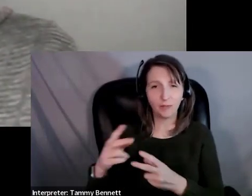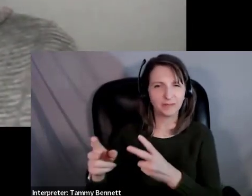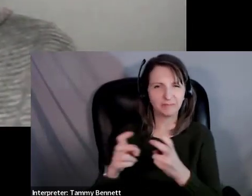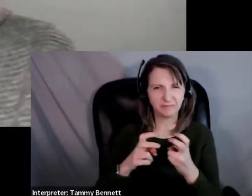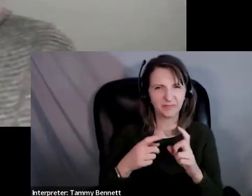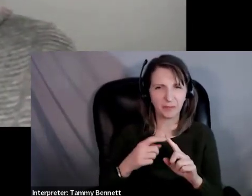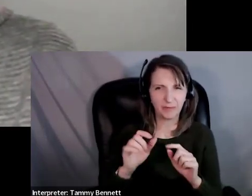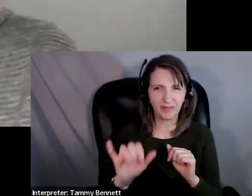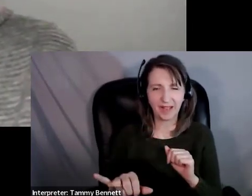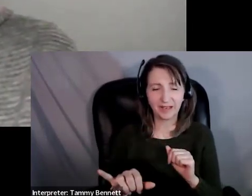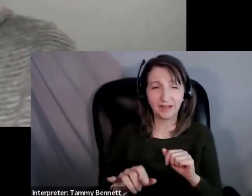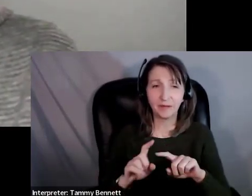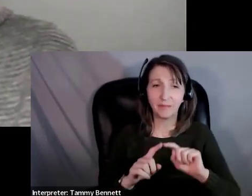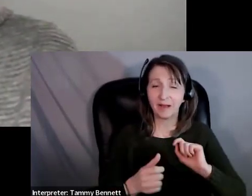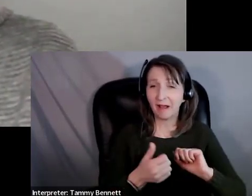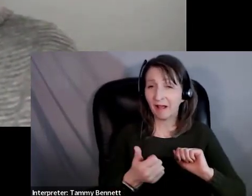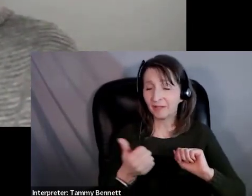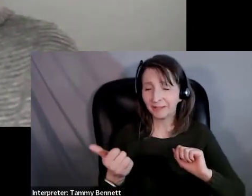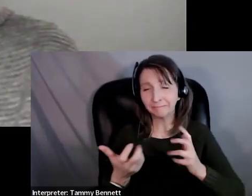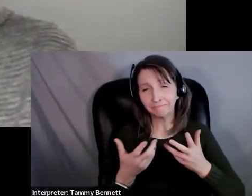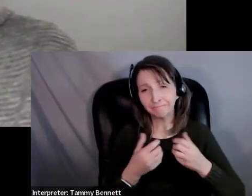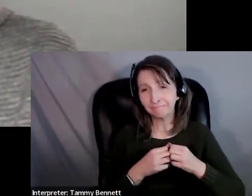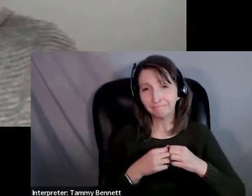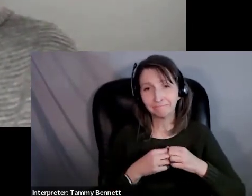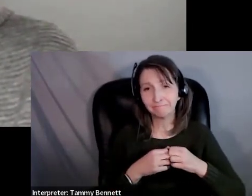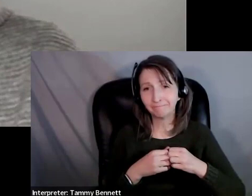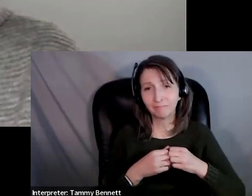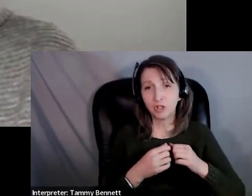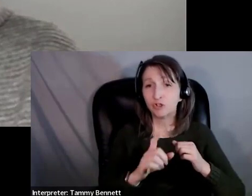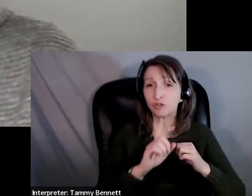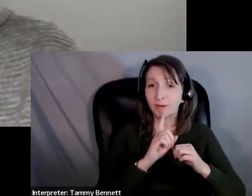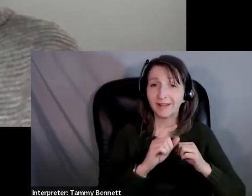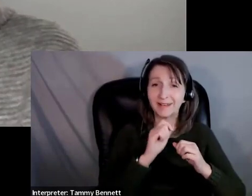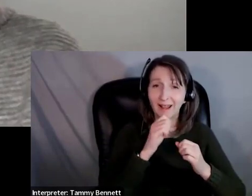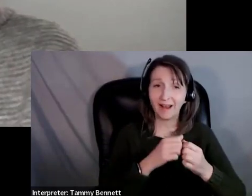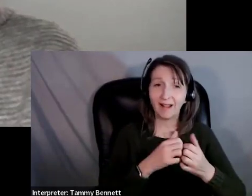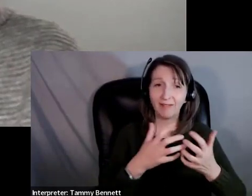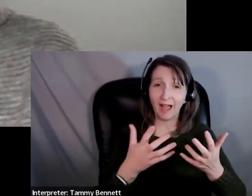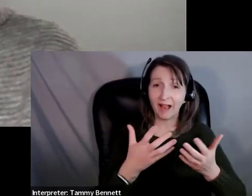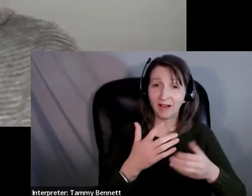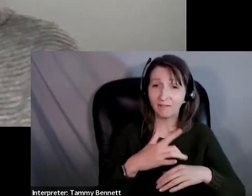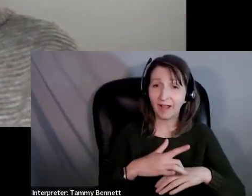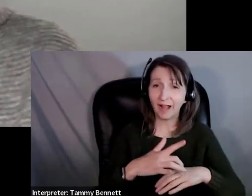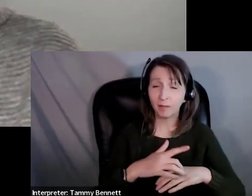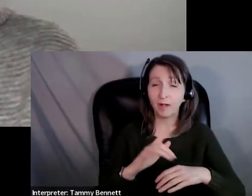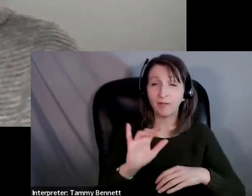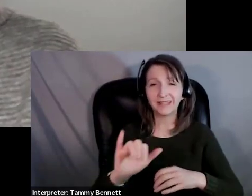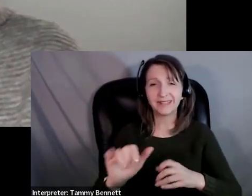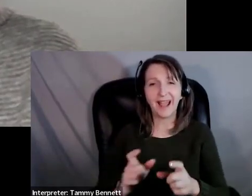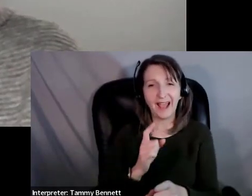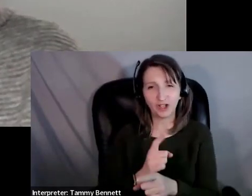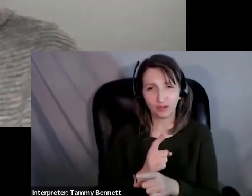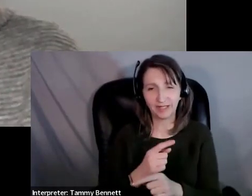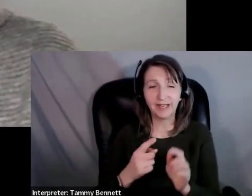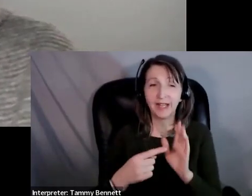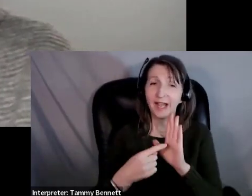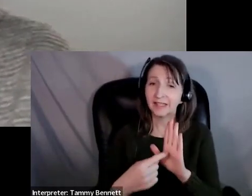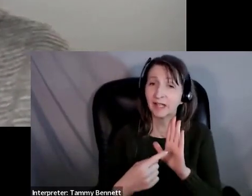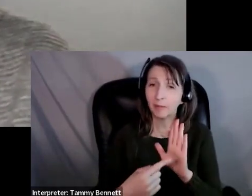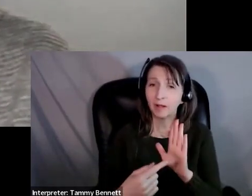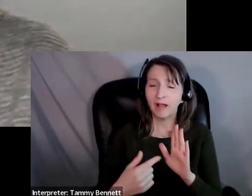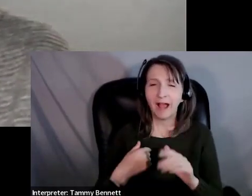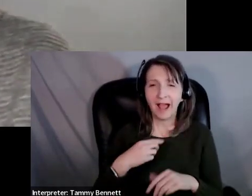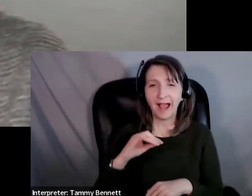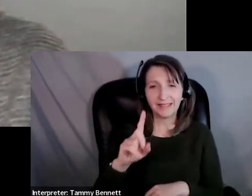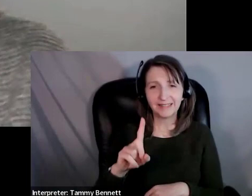Um, but off the top of my head, no, I haven't actually found a lot that are accurate. Um, as an example, something I have, I have partnered